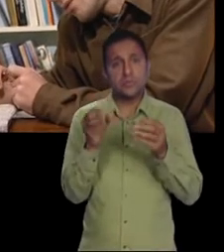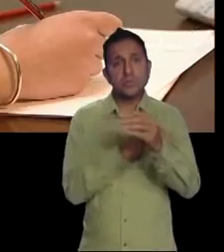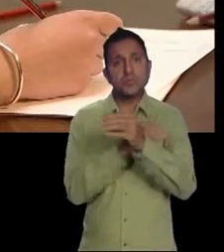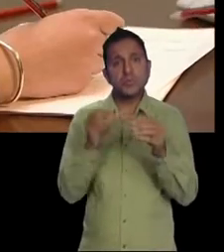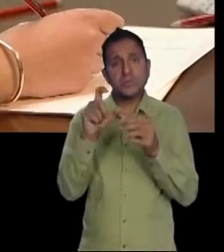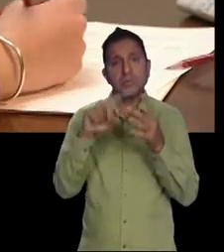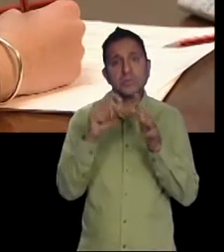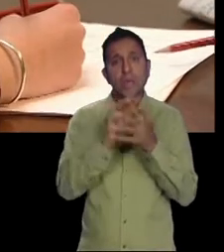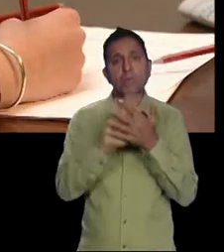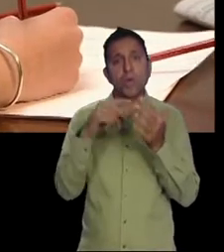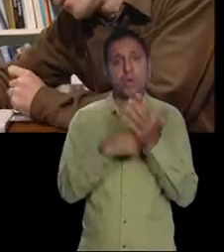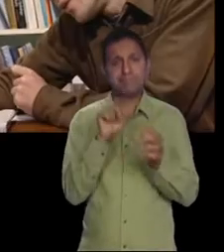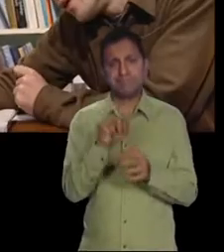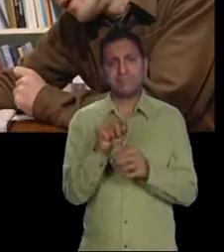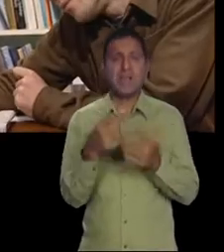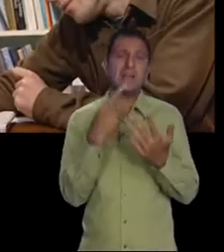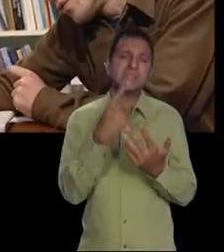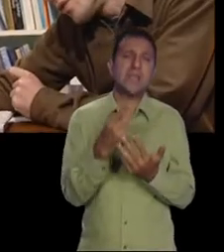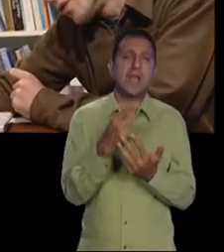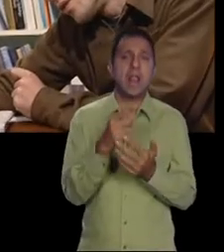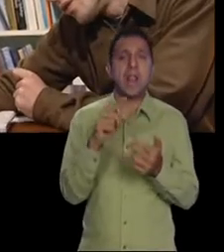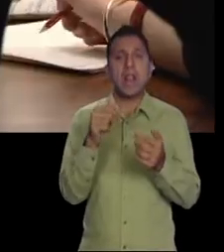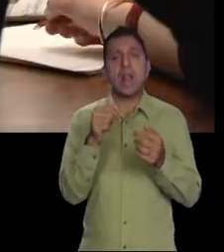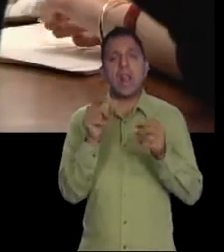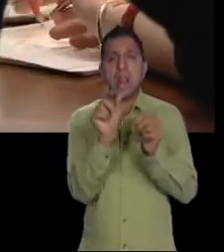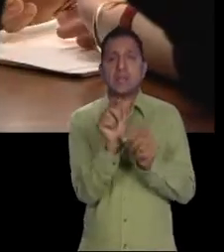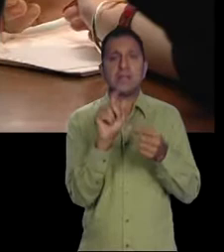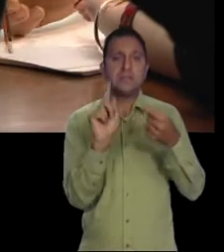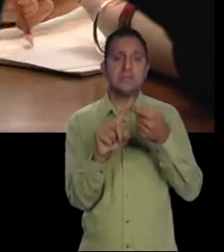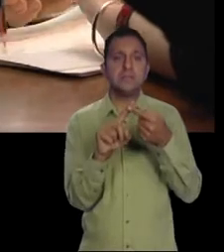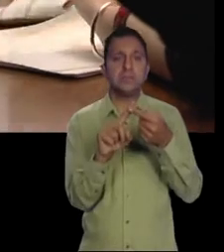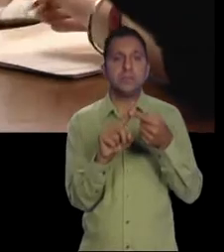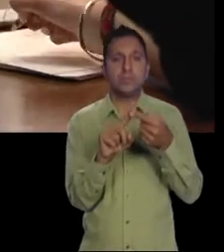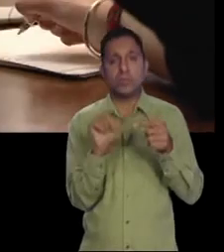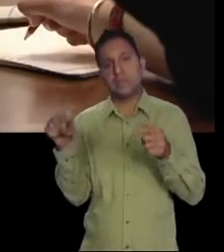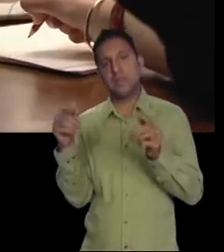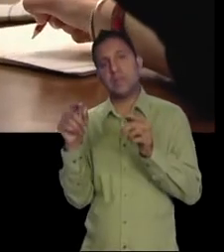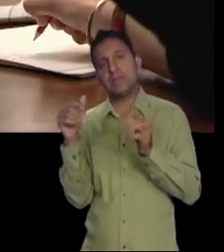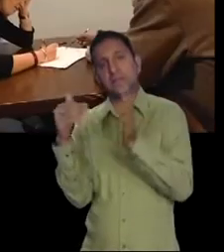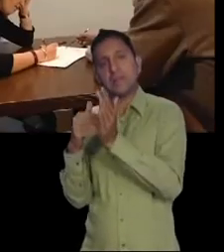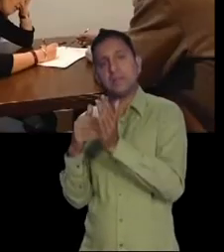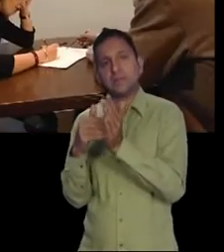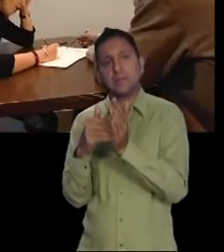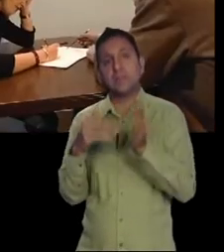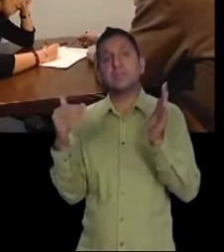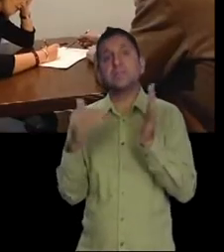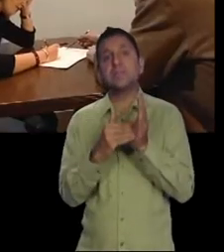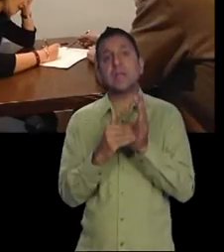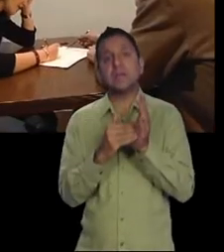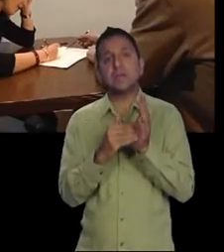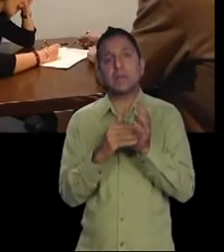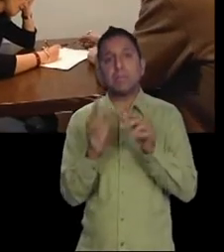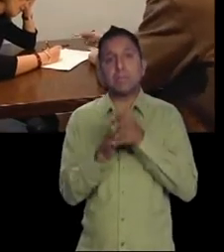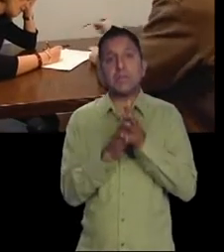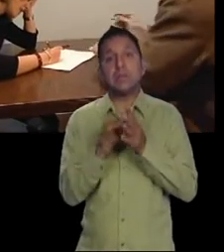the letter E with the letter Z. Z takes on all the attributes of the letter E, such as E being the most common letter in